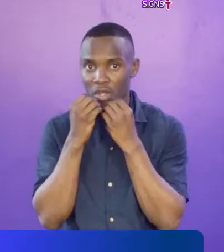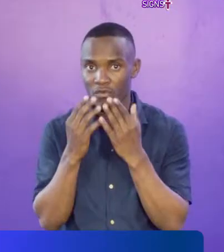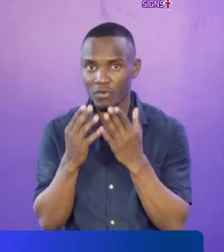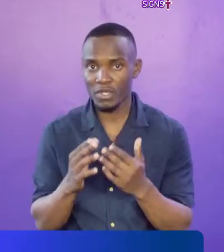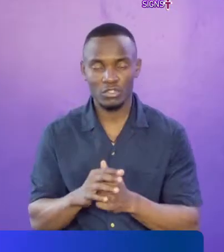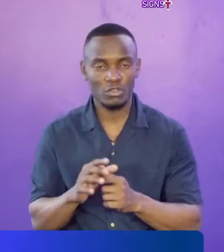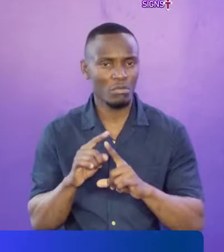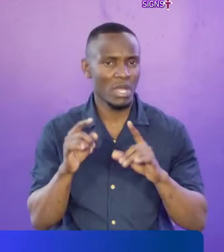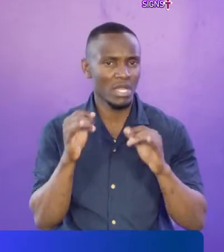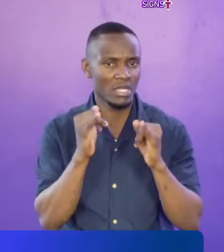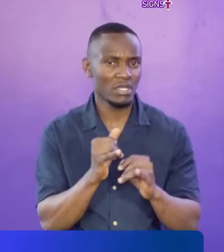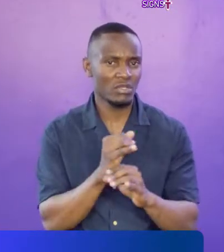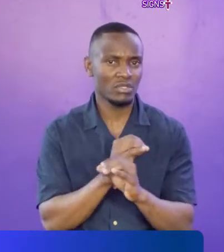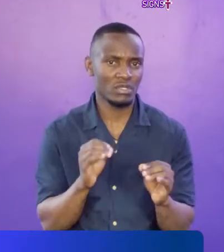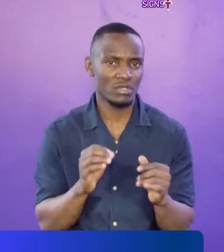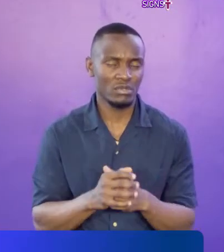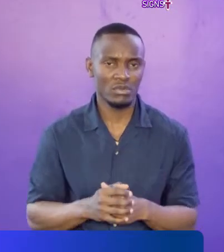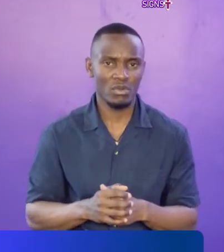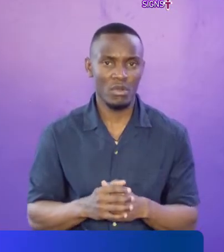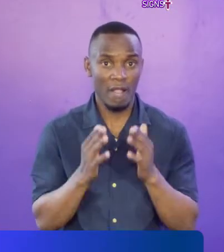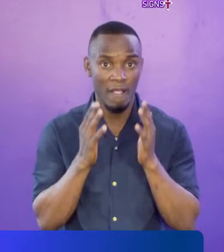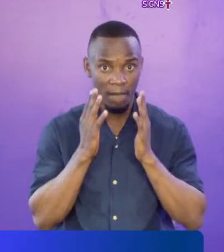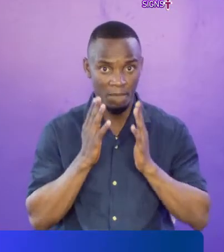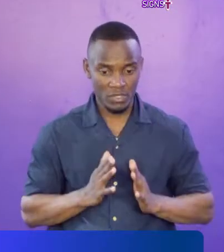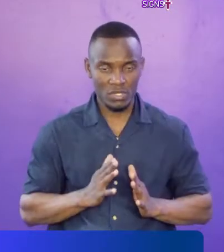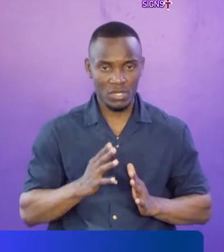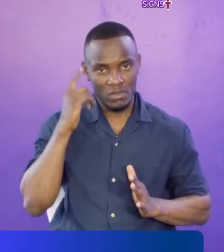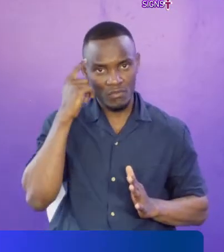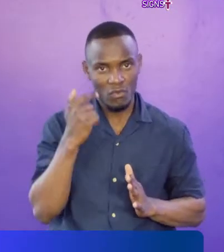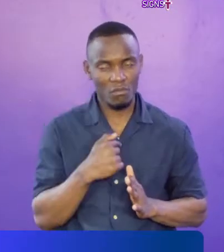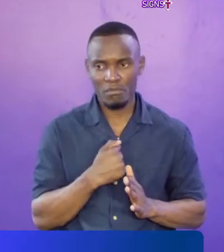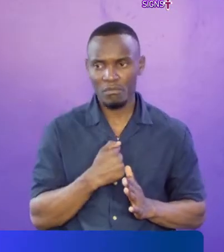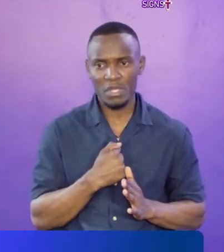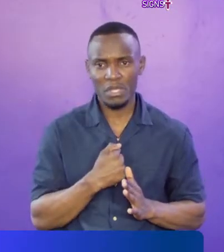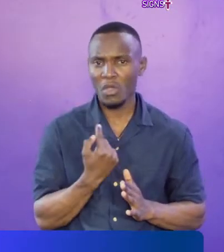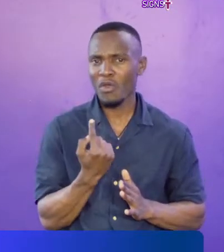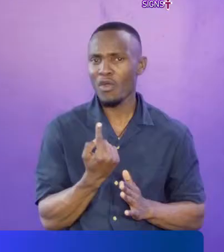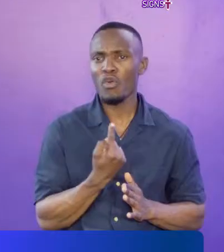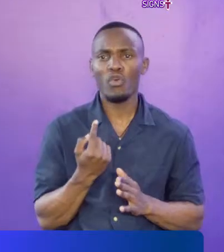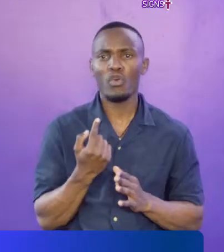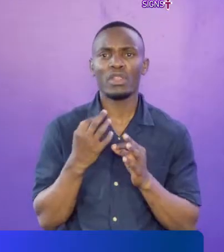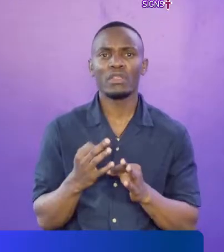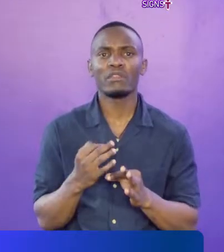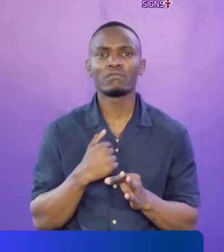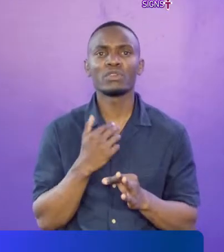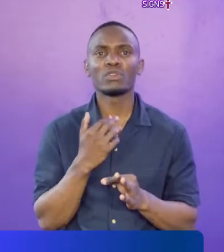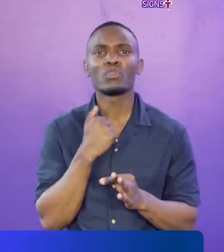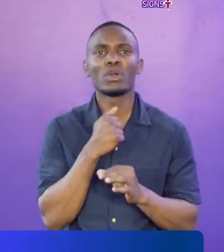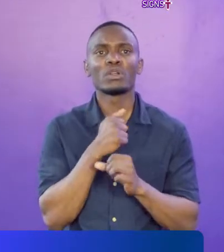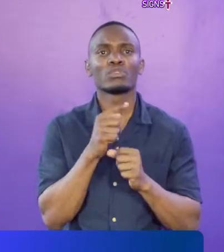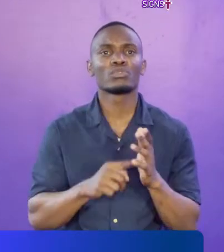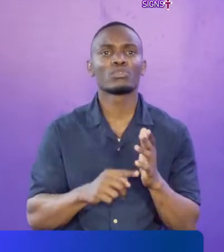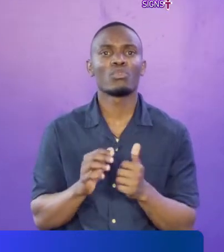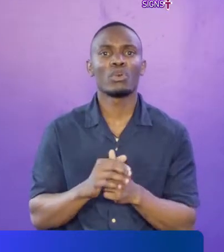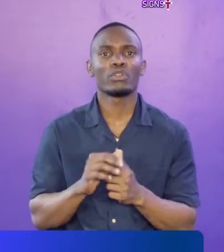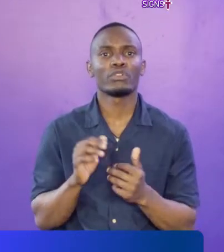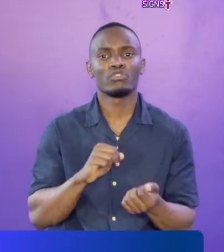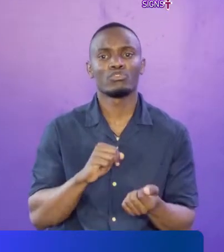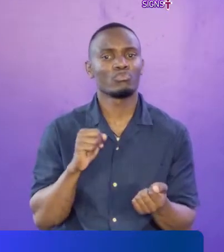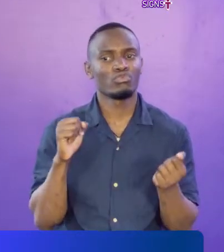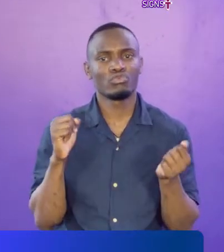Yeah. unless I want to change my polling station, when that phase comes, Yeah. I will go again with my